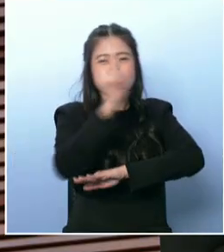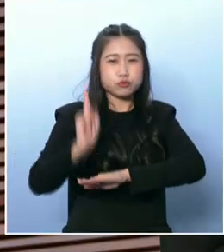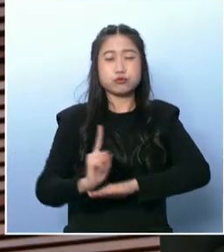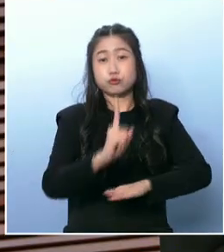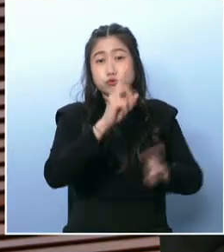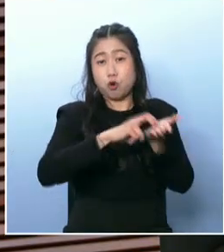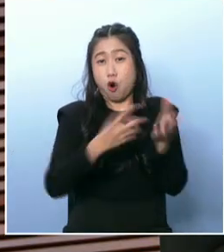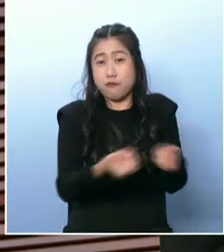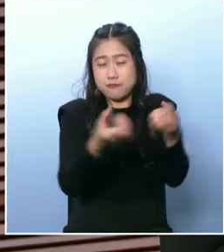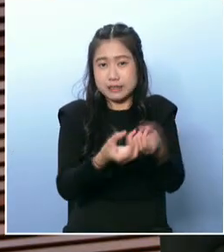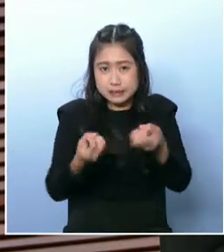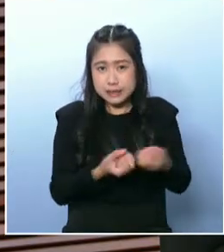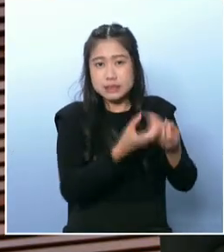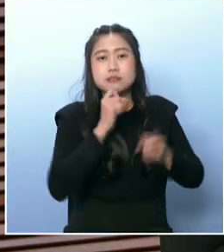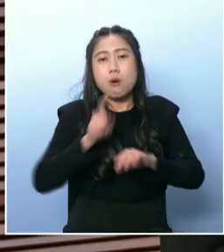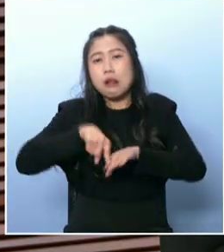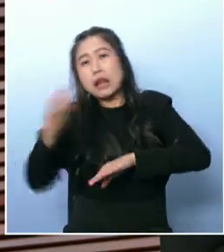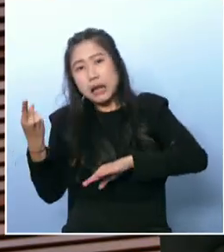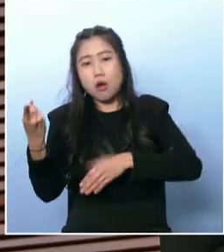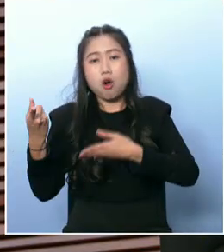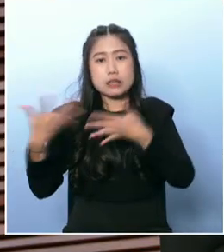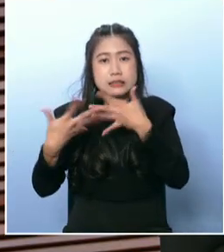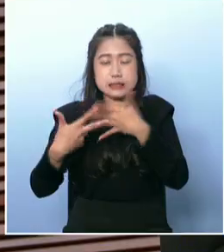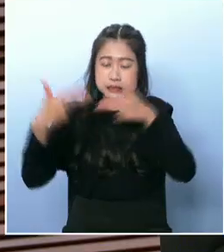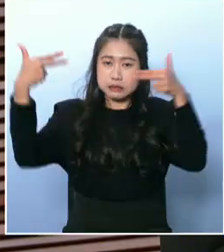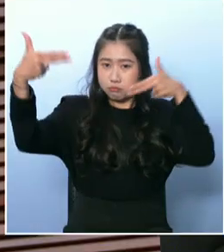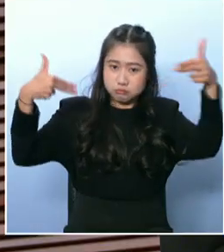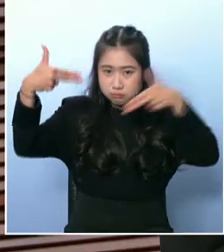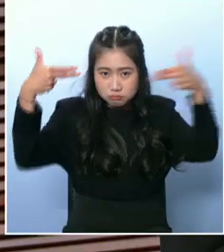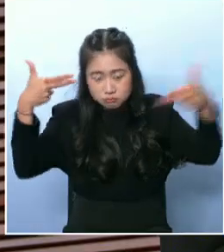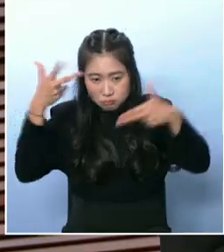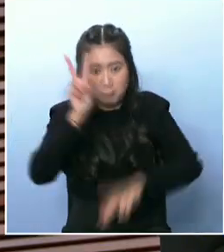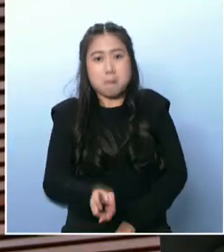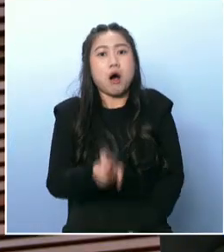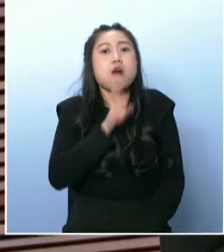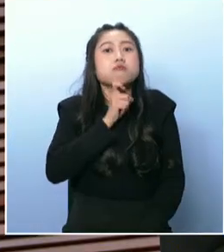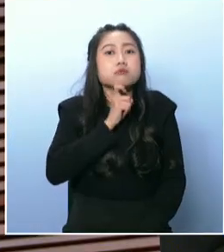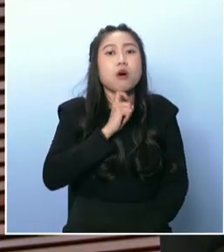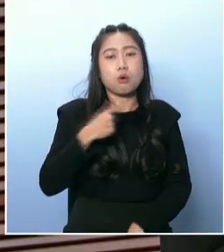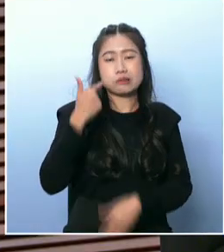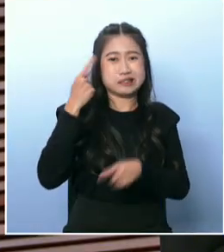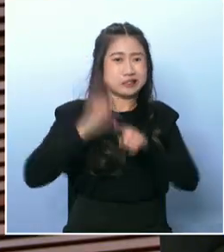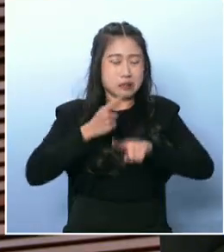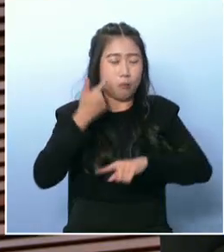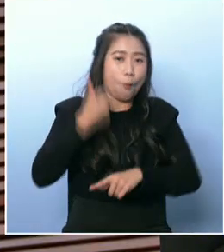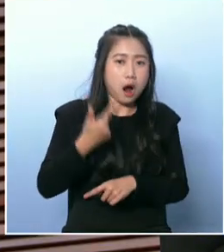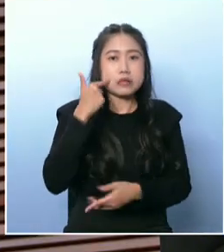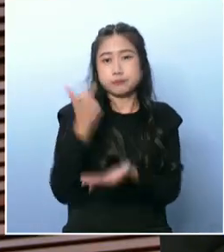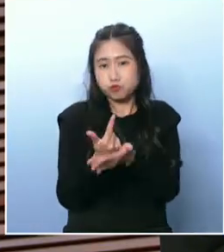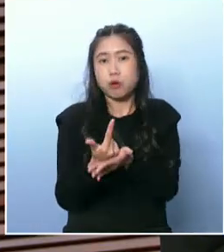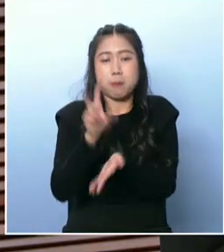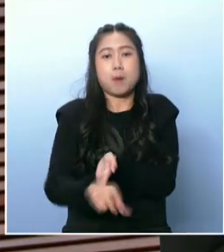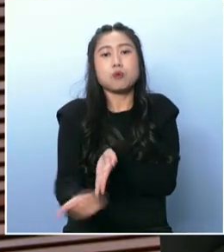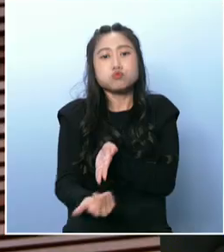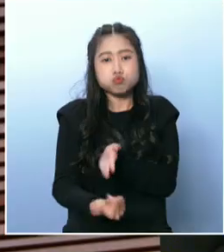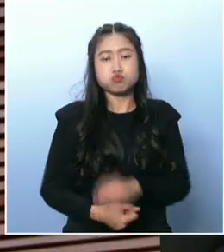As for the cases that the member mentioned, we detected them by watching the